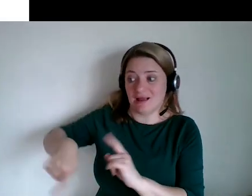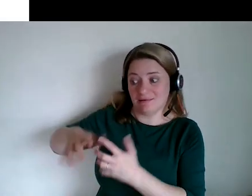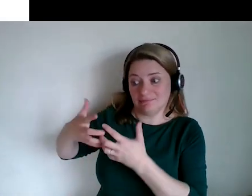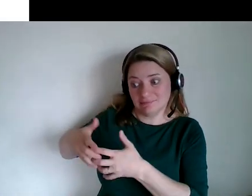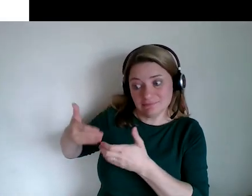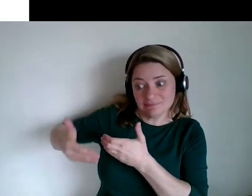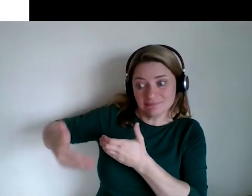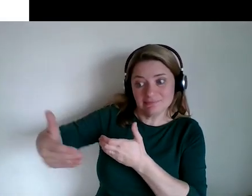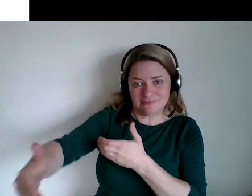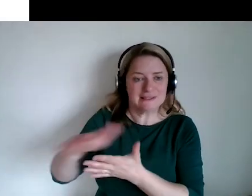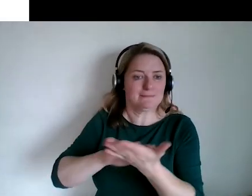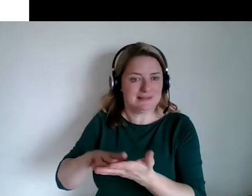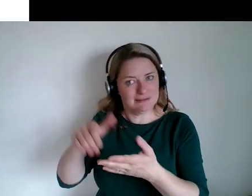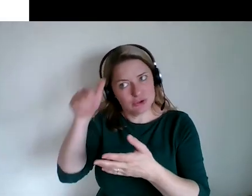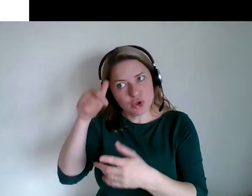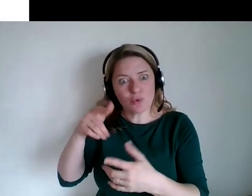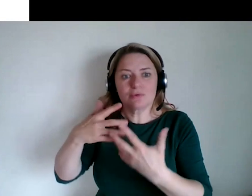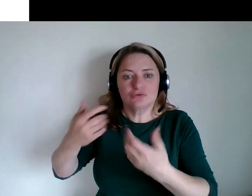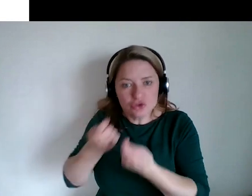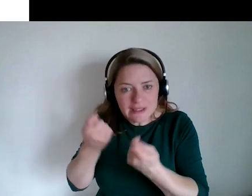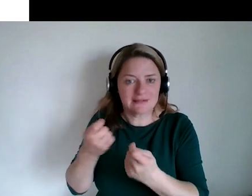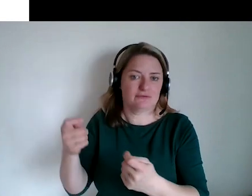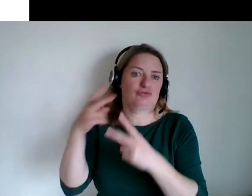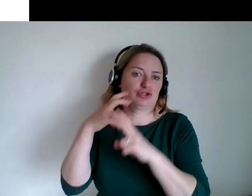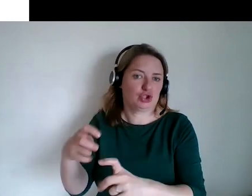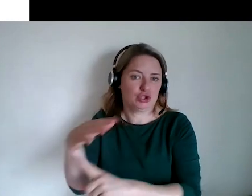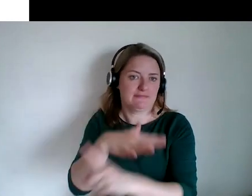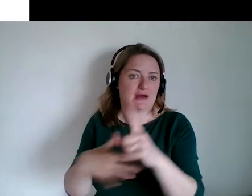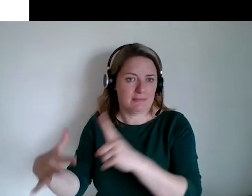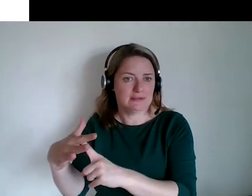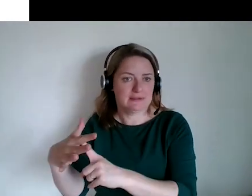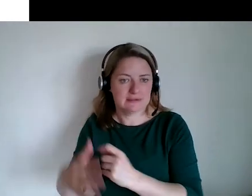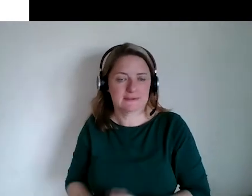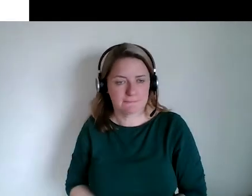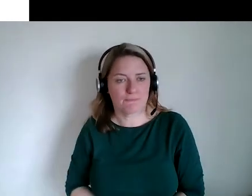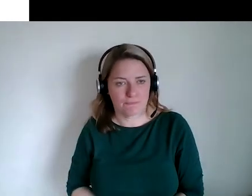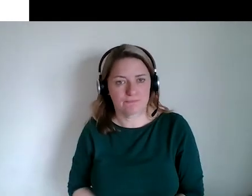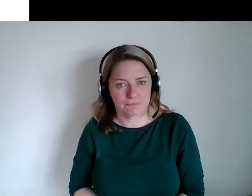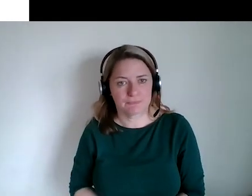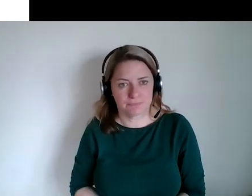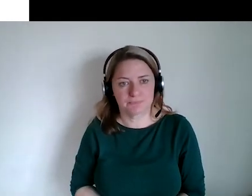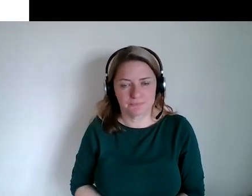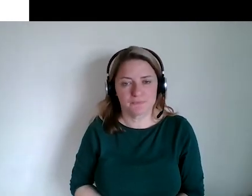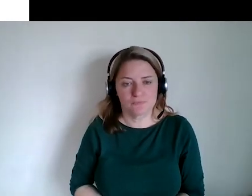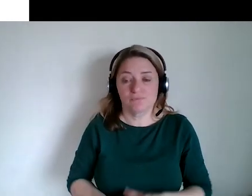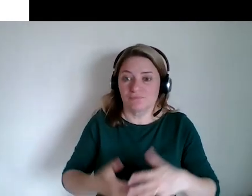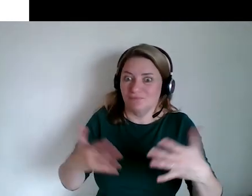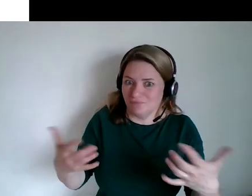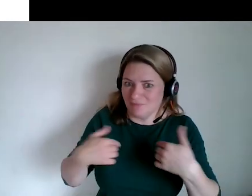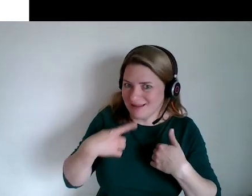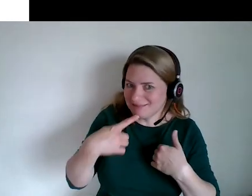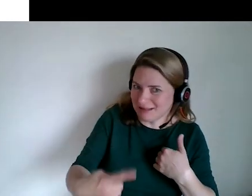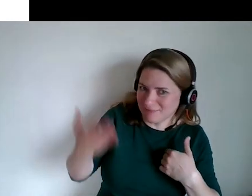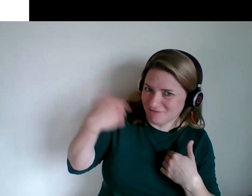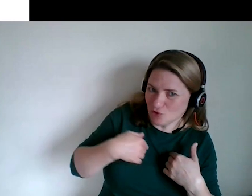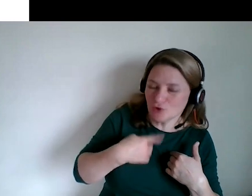can lead to a successful research environment. So as I said at the beginning,